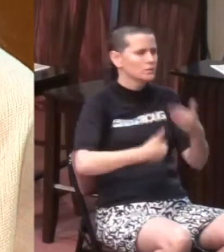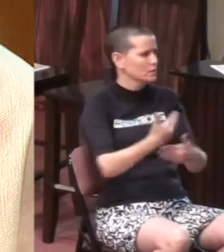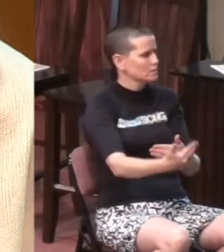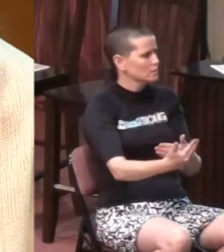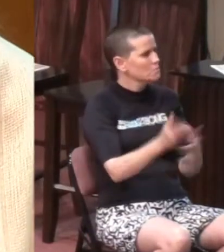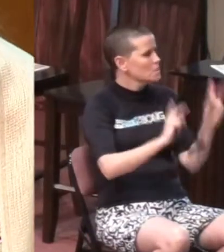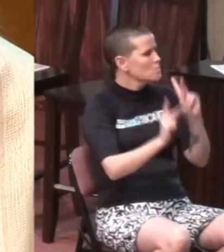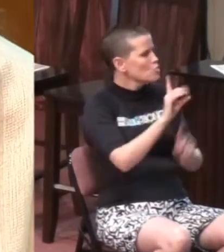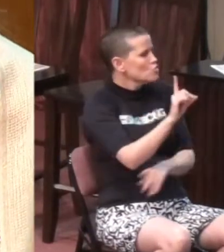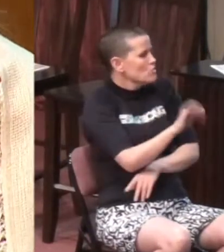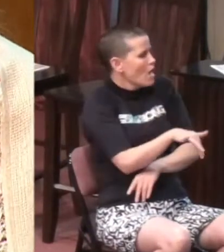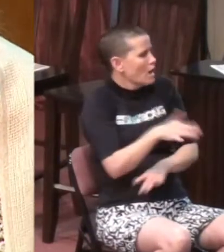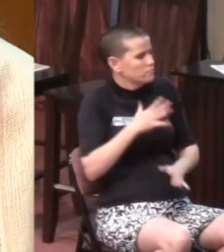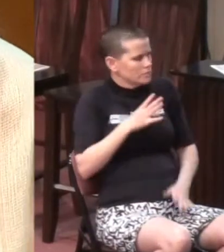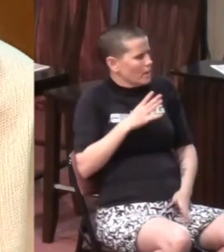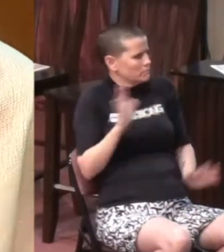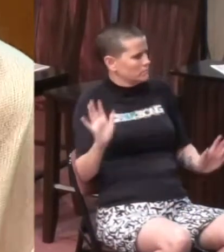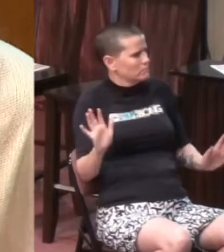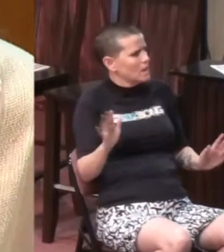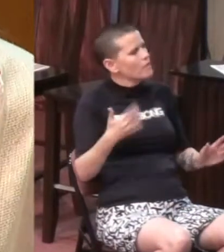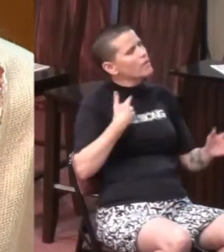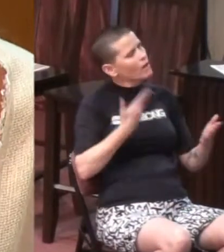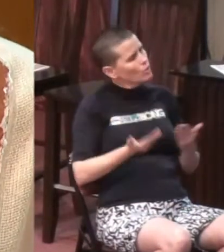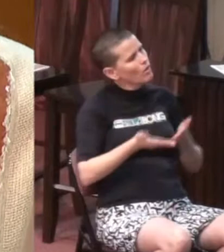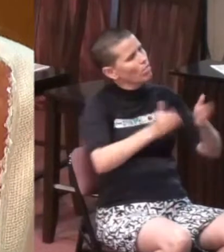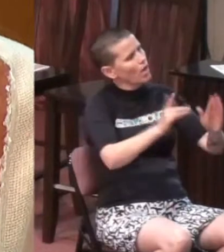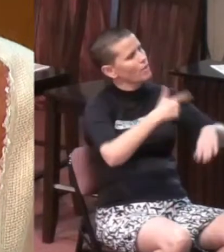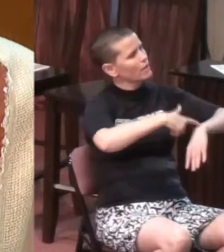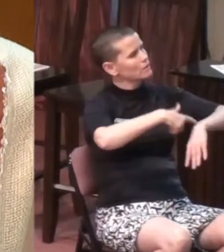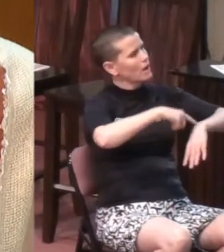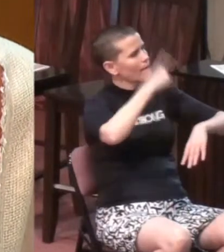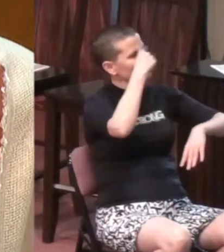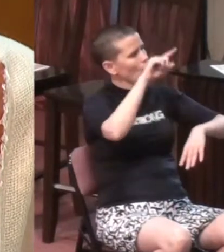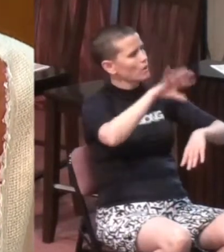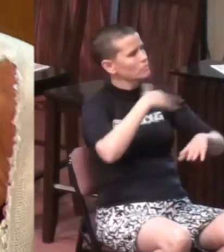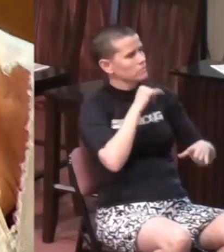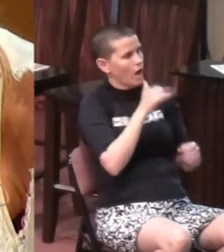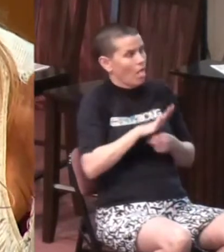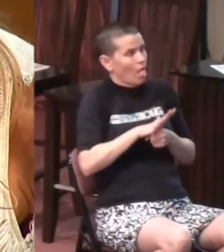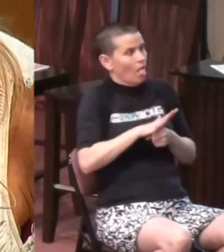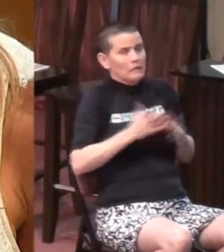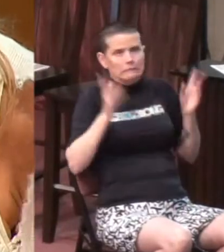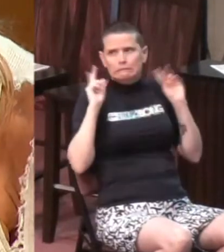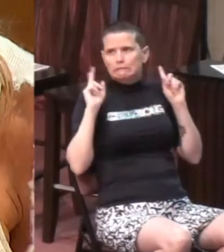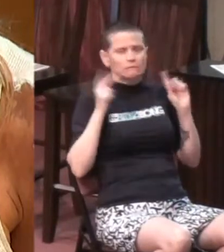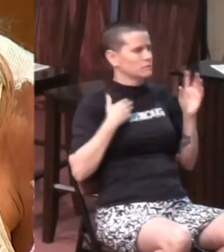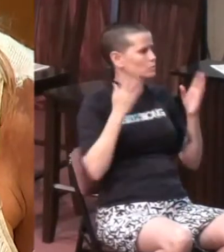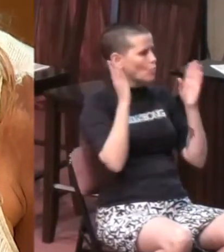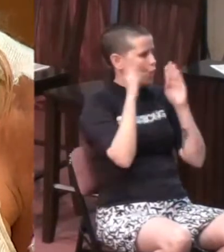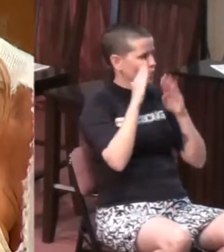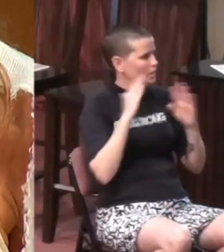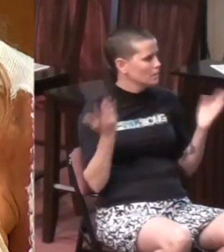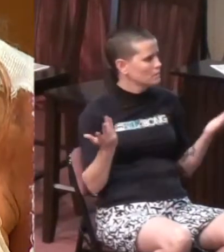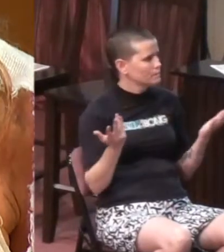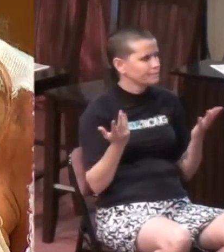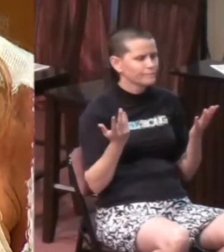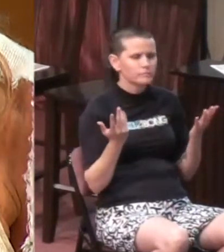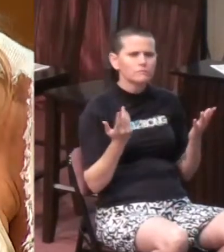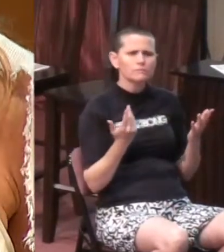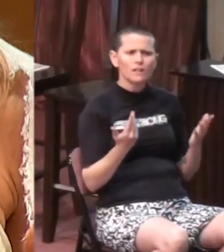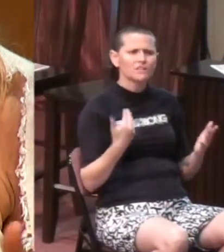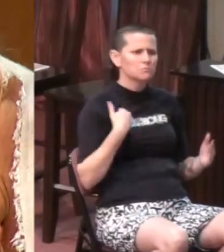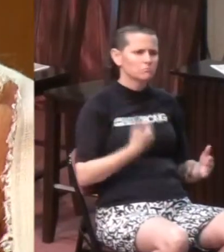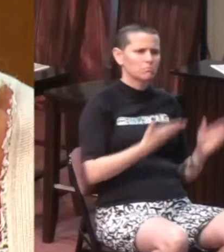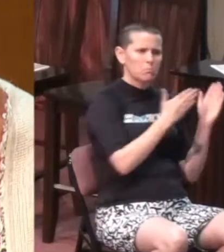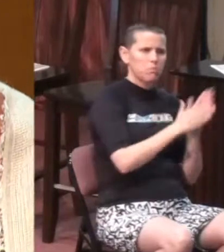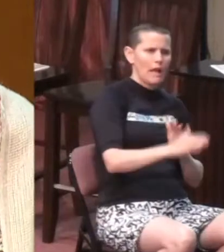the time. And that will give us the time and the space to find that next right person without stress. So there's plan A, there's plan B. God is good. We